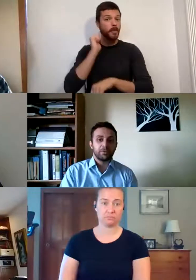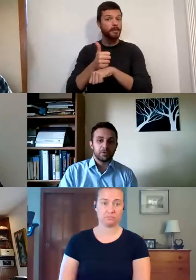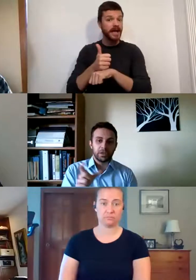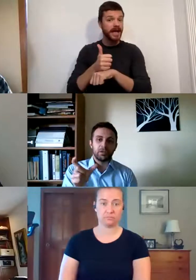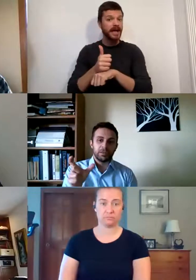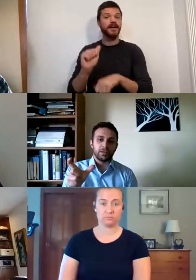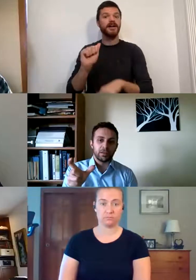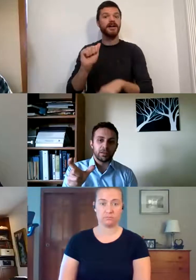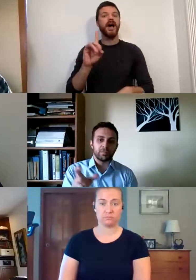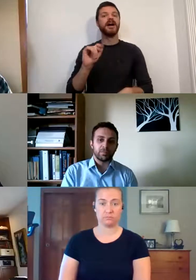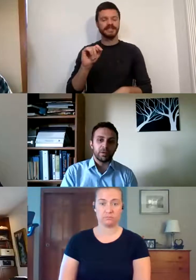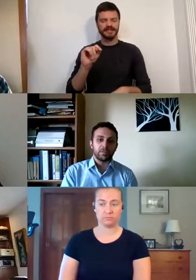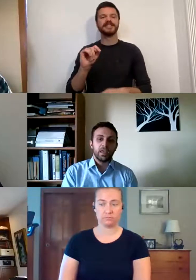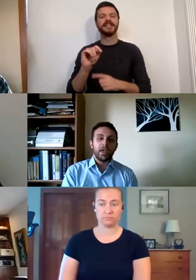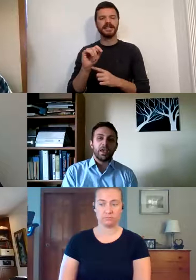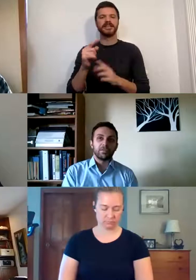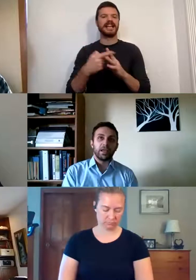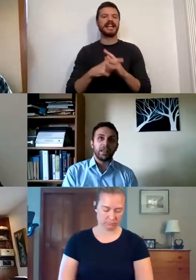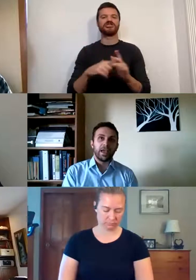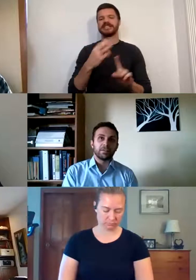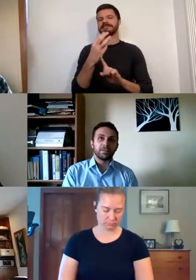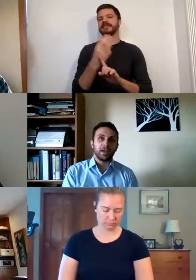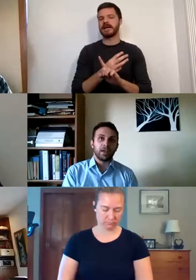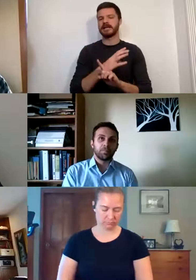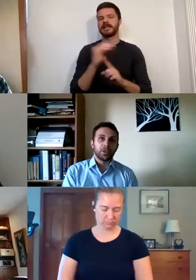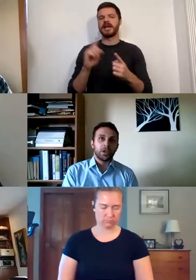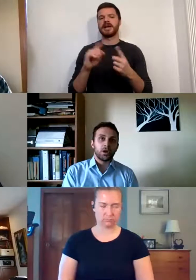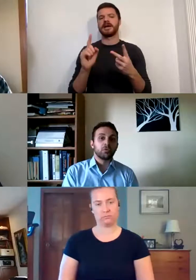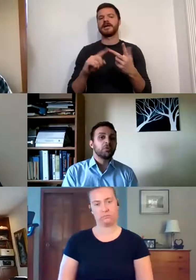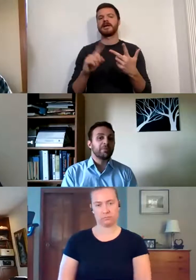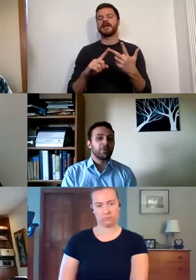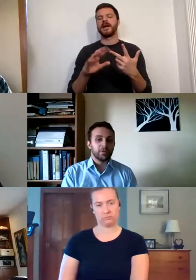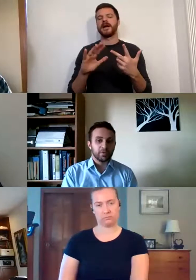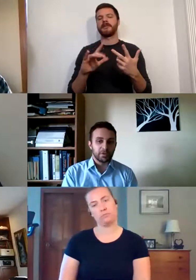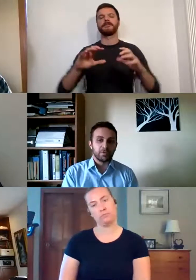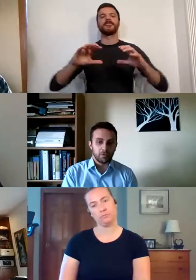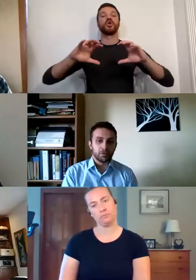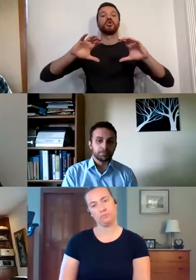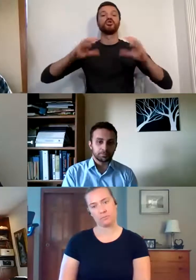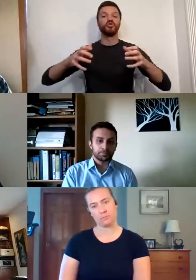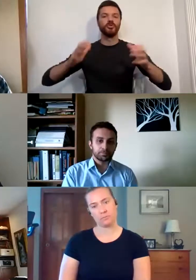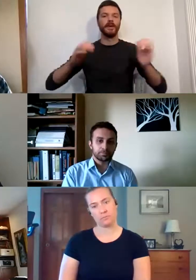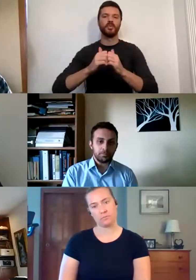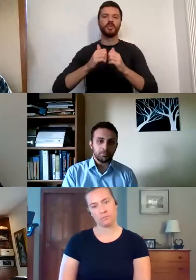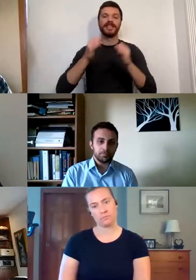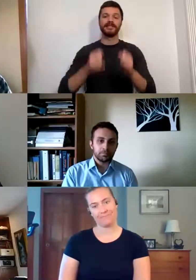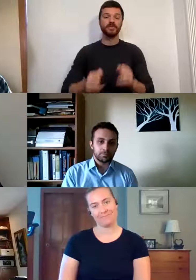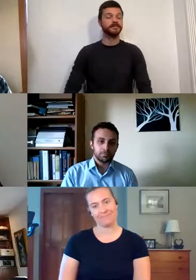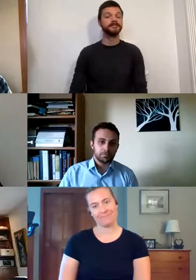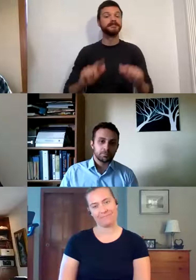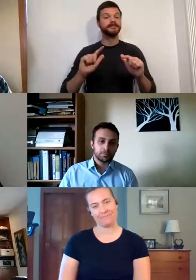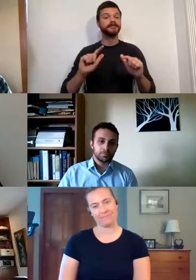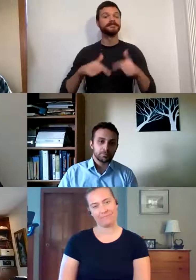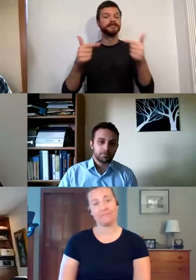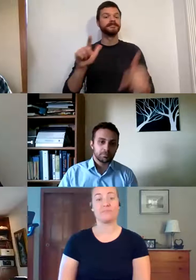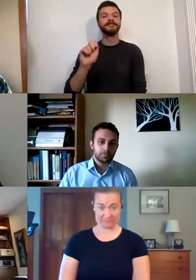feedback during that initial 6 months, as well as a group versus individual.